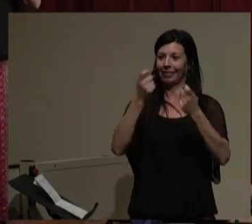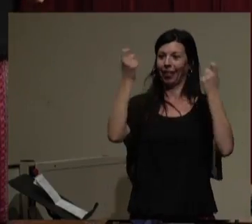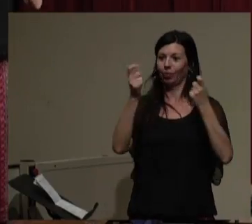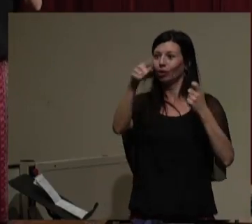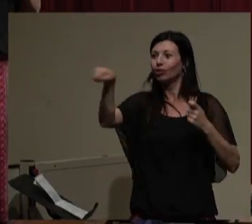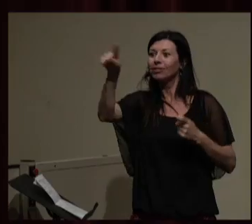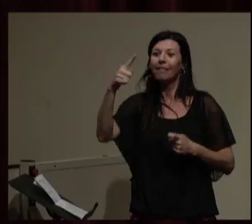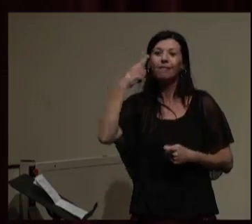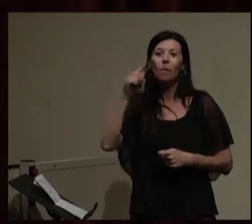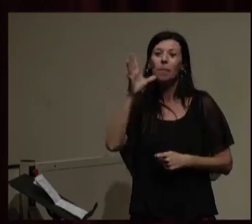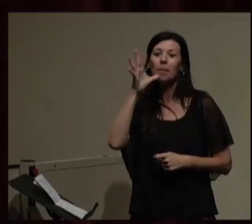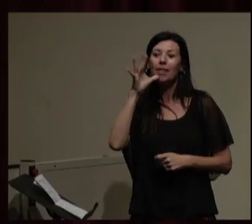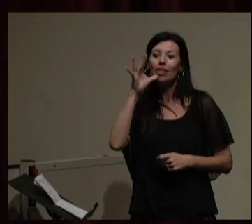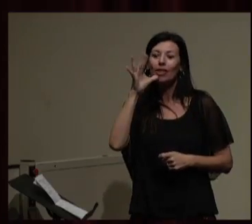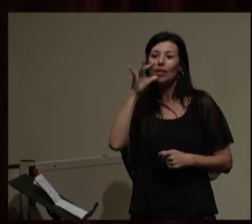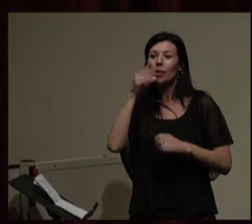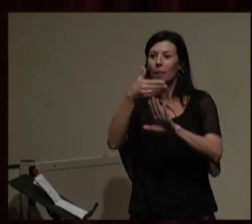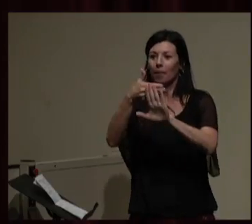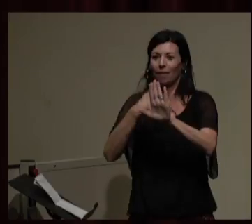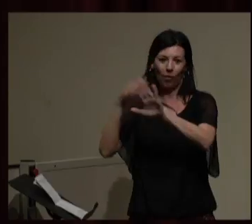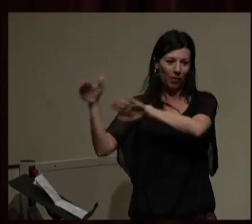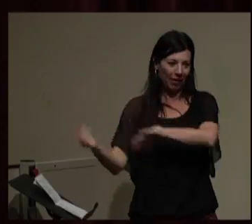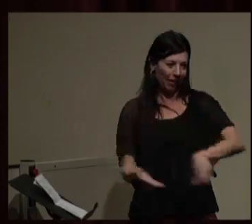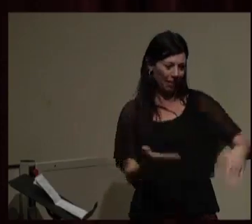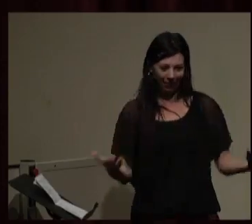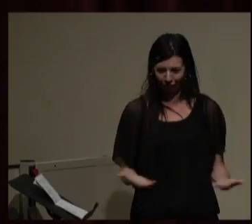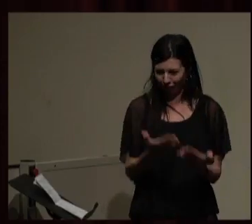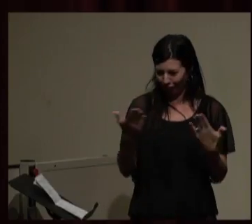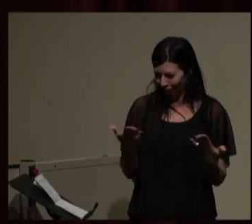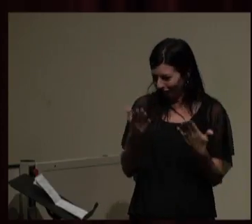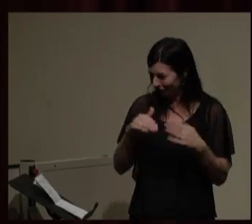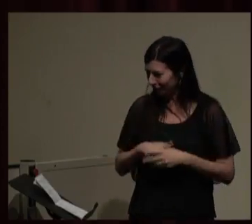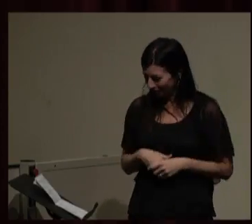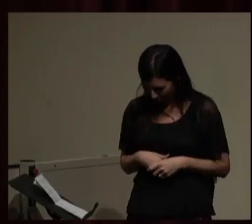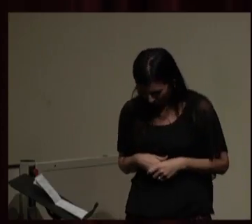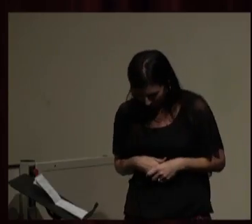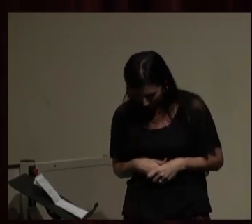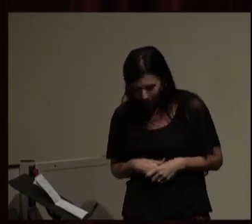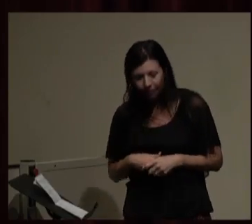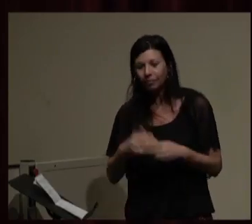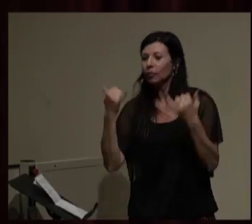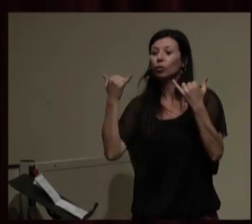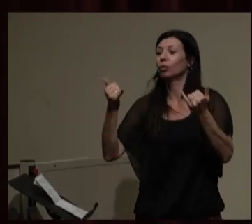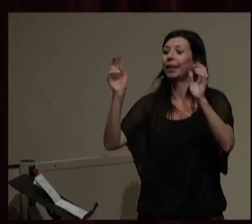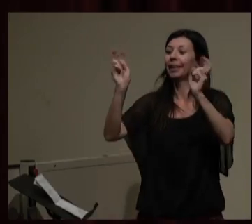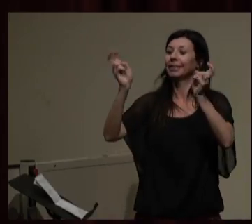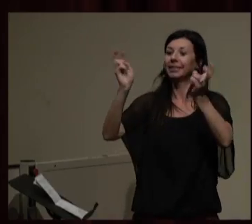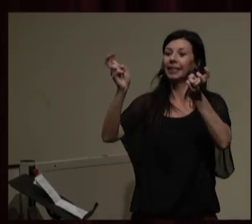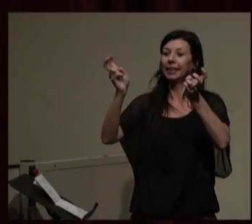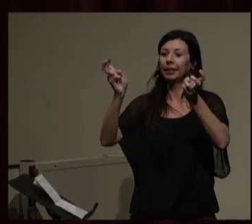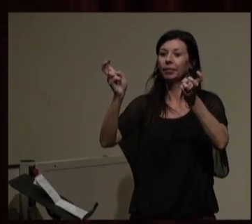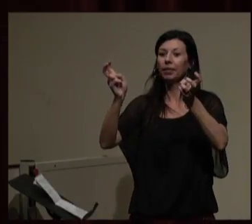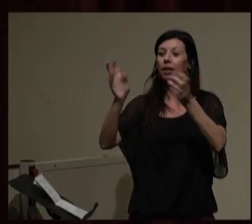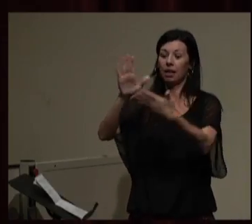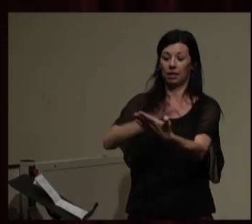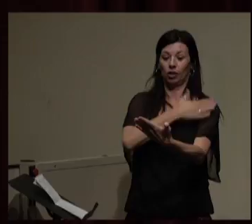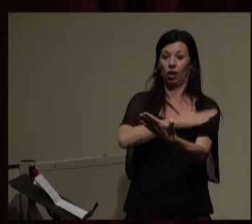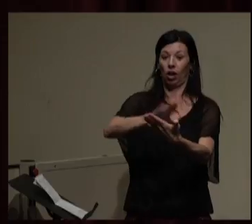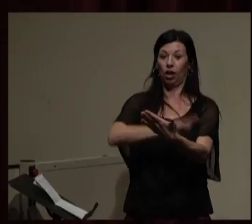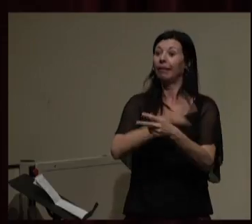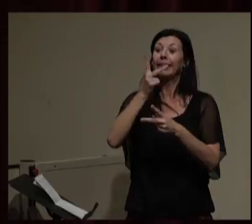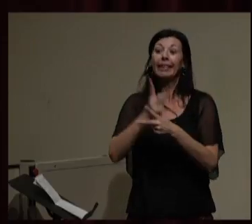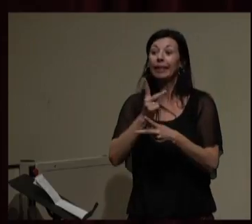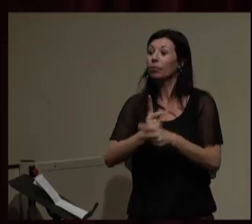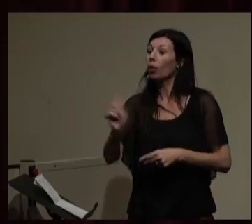mothers before we entered into the shows. So today's theme is keep a song in your pocket,